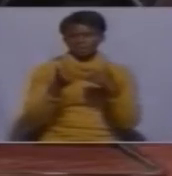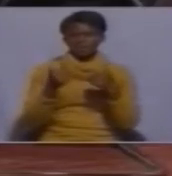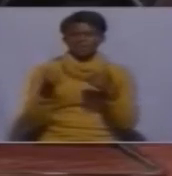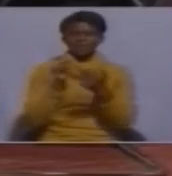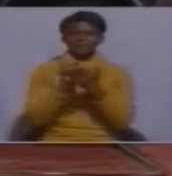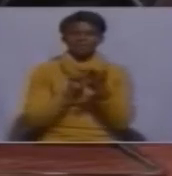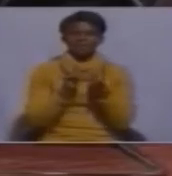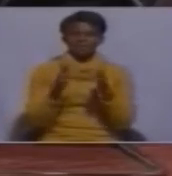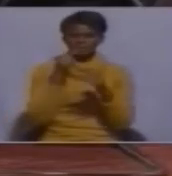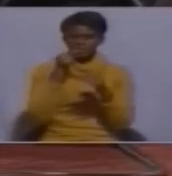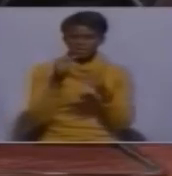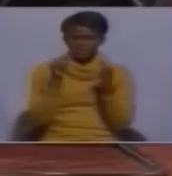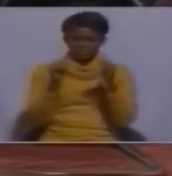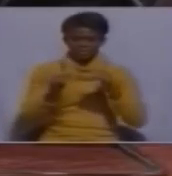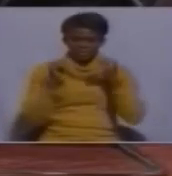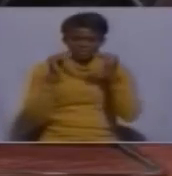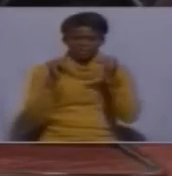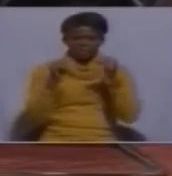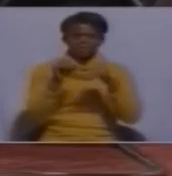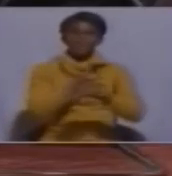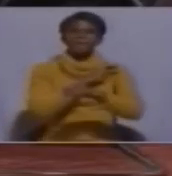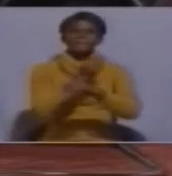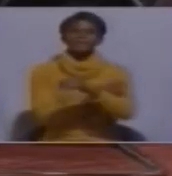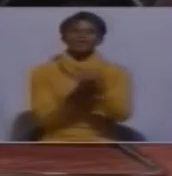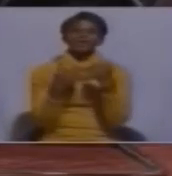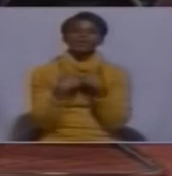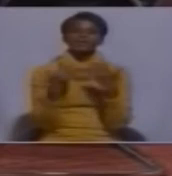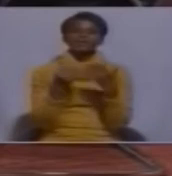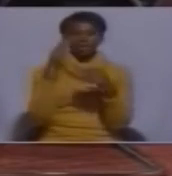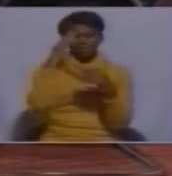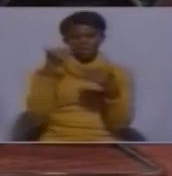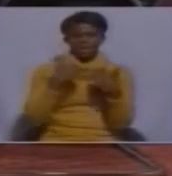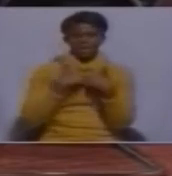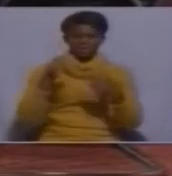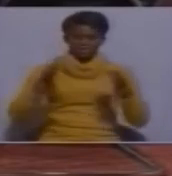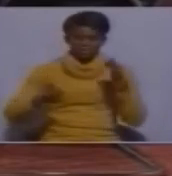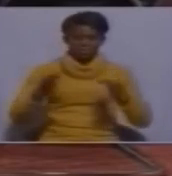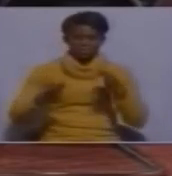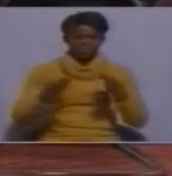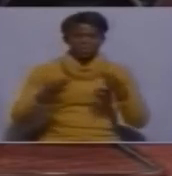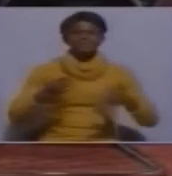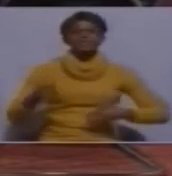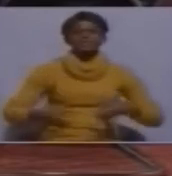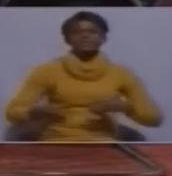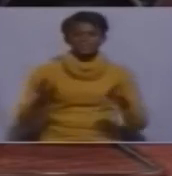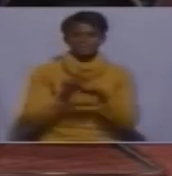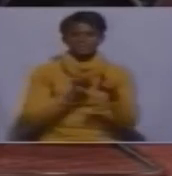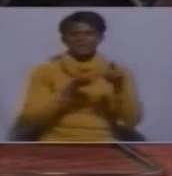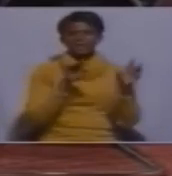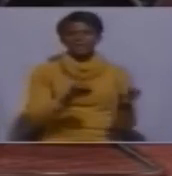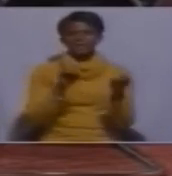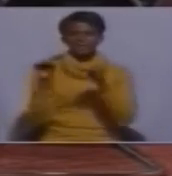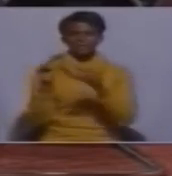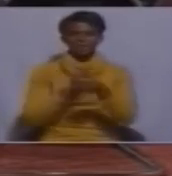it stands, the Supreme Court does not have judicial standing because there's the Court of Appeal, and matters are supposed to be referred to the Supreme Court after the Court of